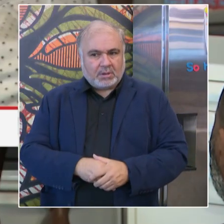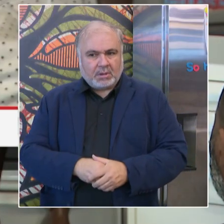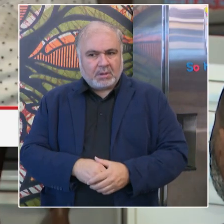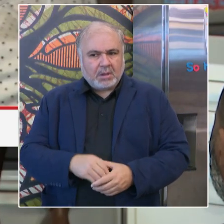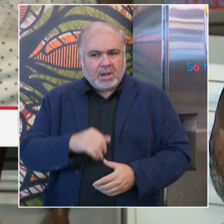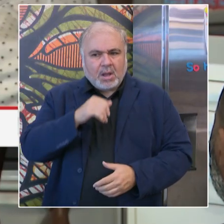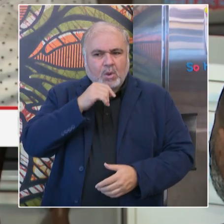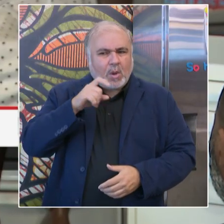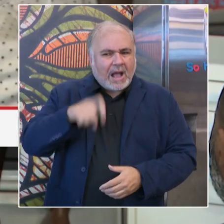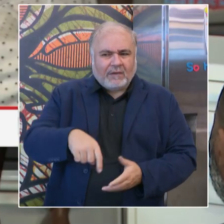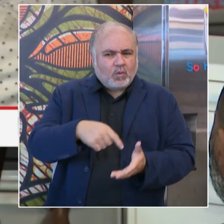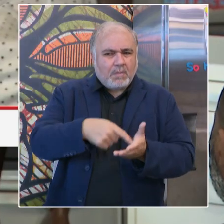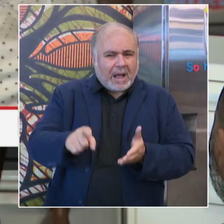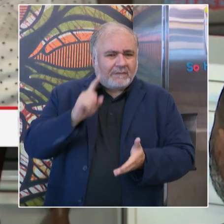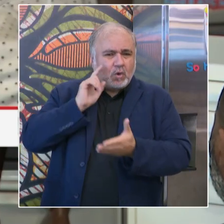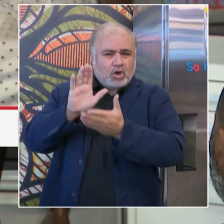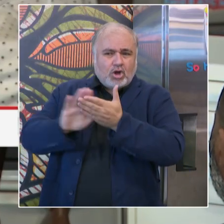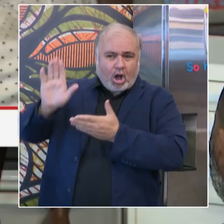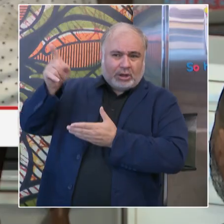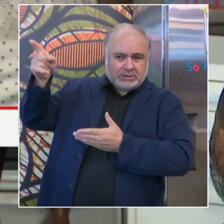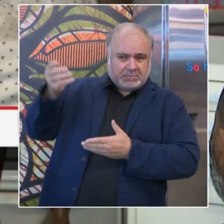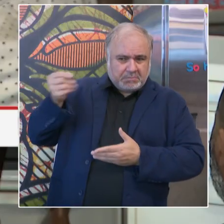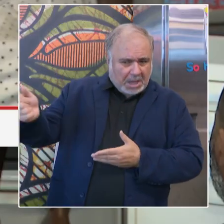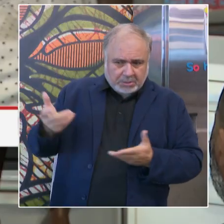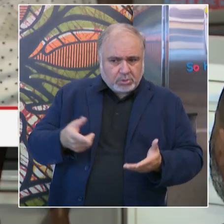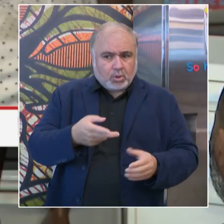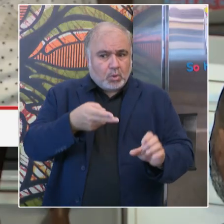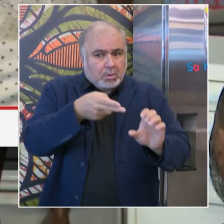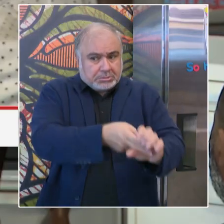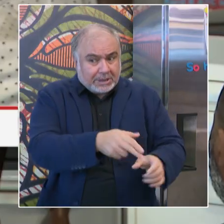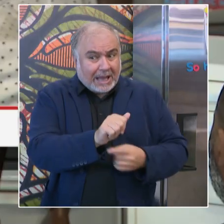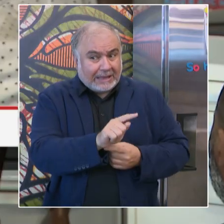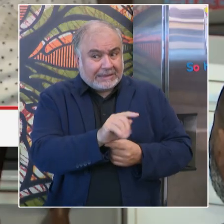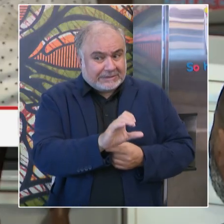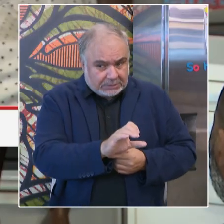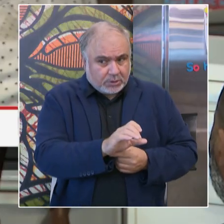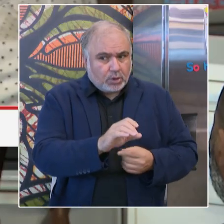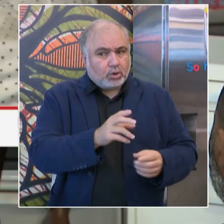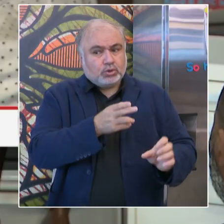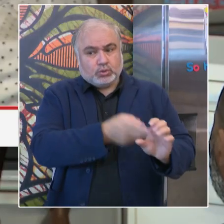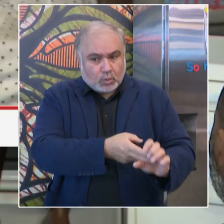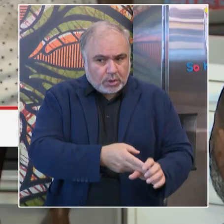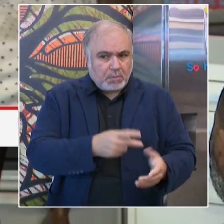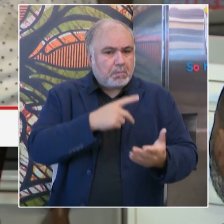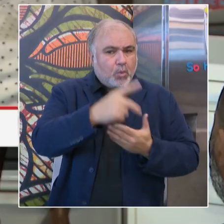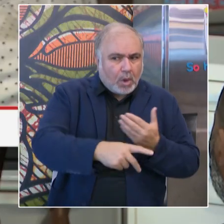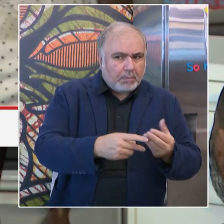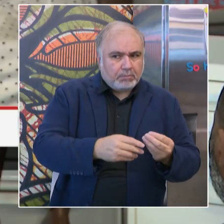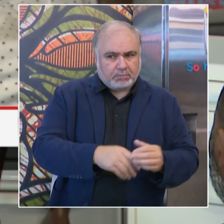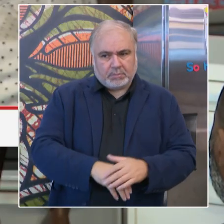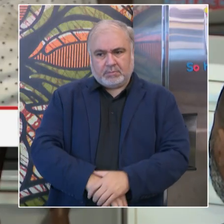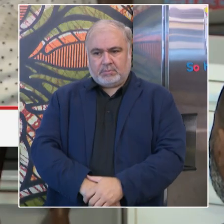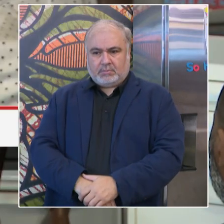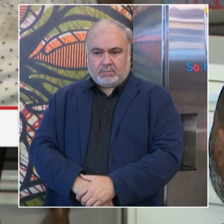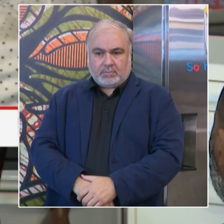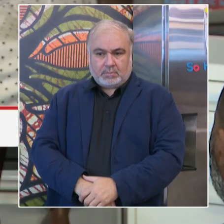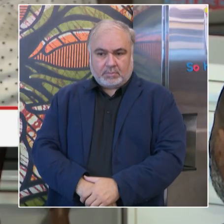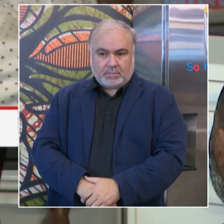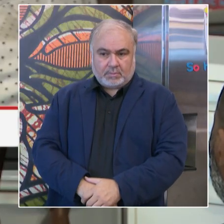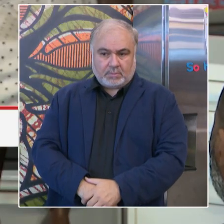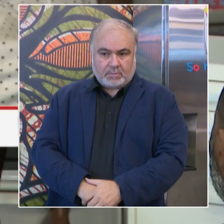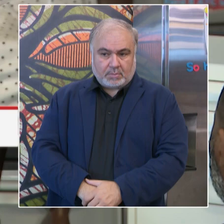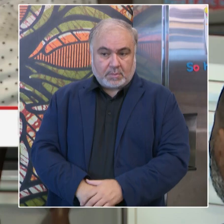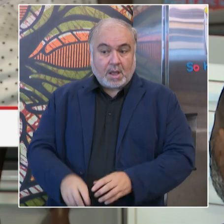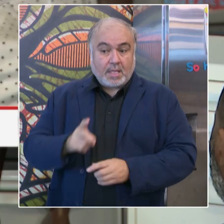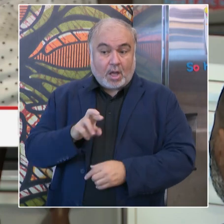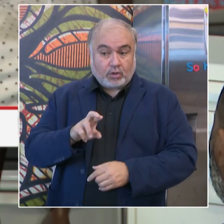fill jobs that are going unfilled right now. And I know that Dr. Eddington from UDC, thank